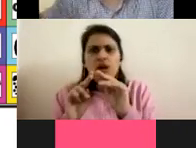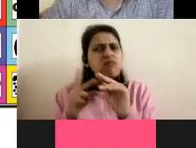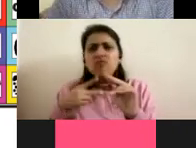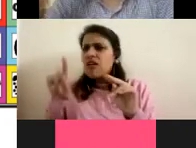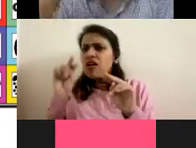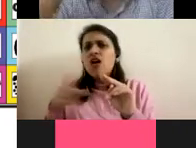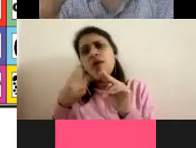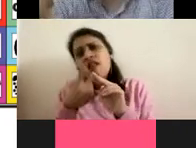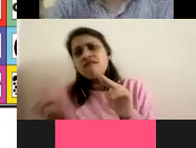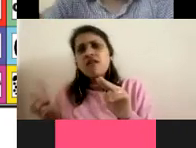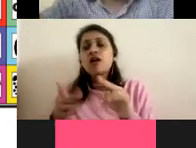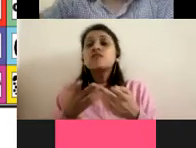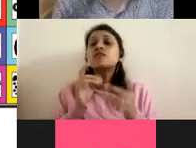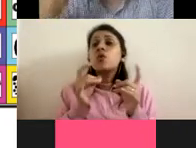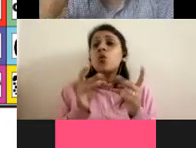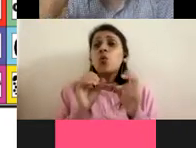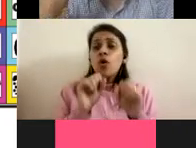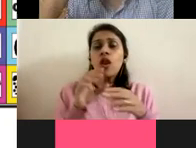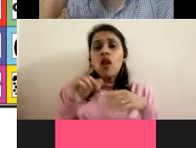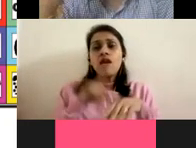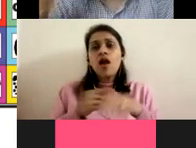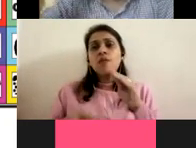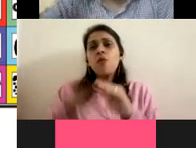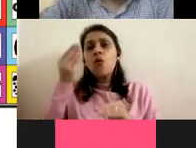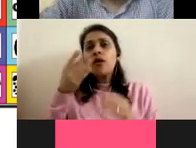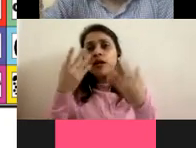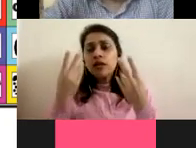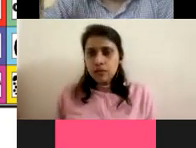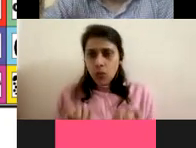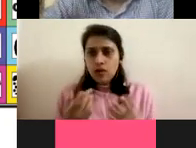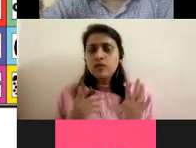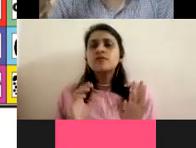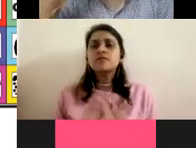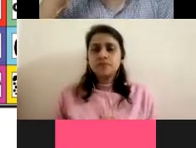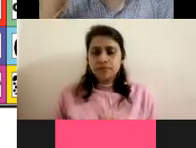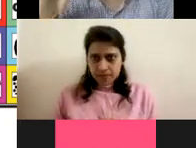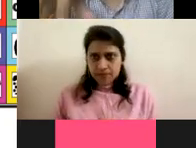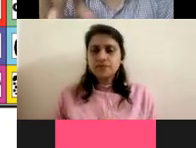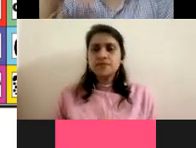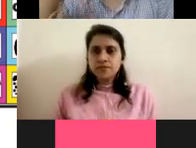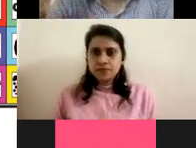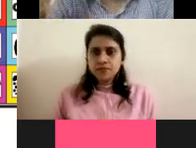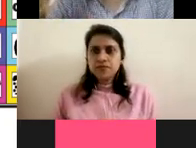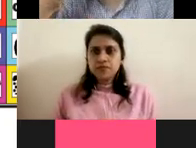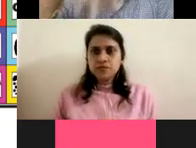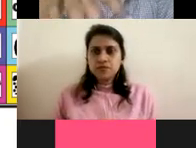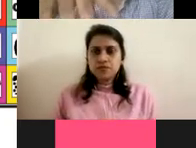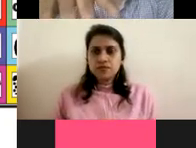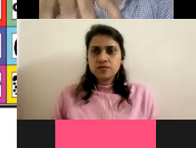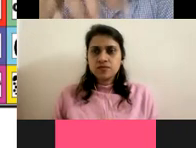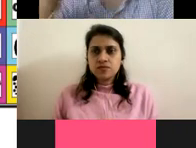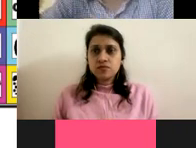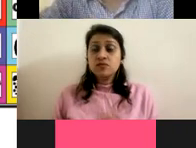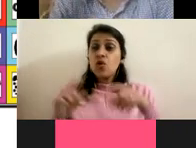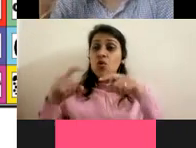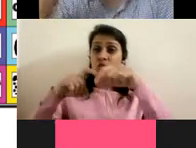if flexibility is needed, additional time for the interview is needed, or you know, allowing the person to only respond questions in